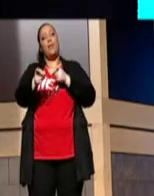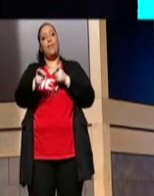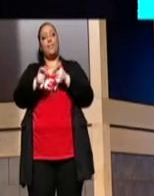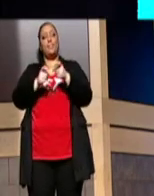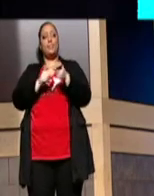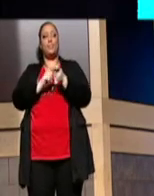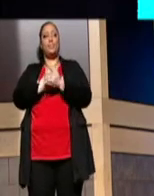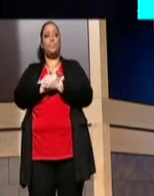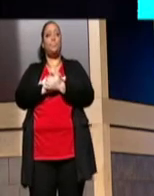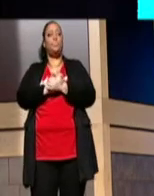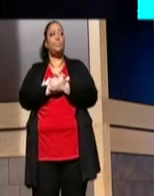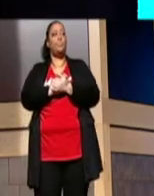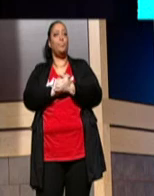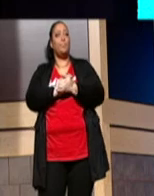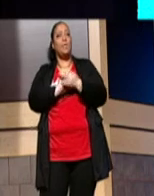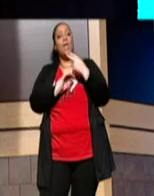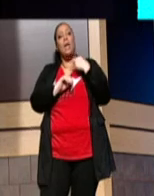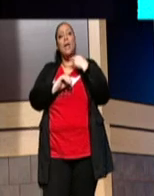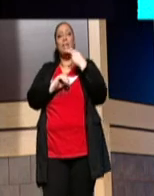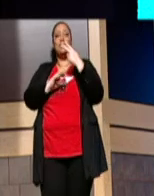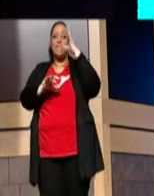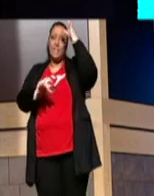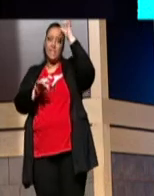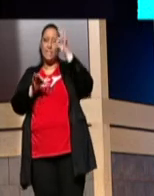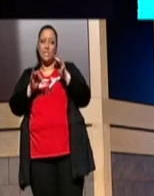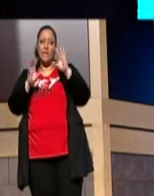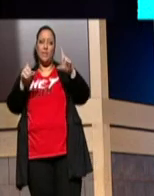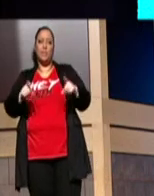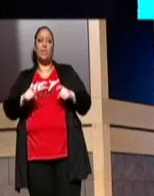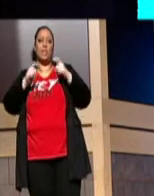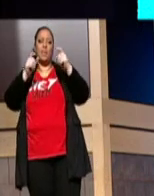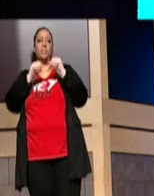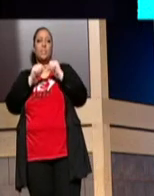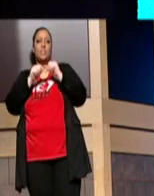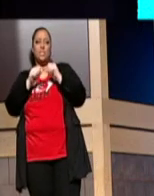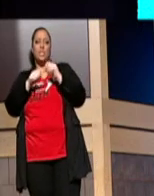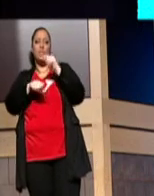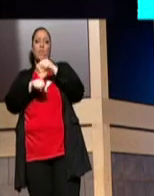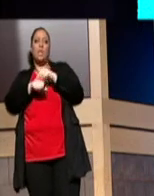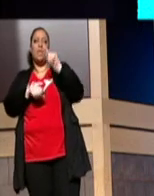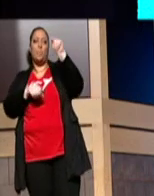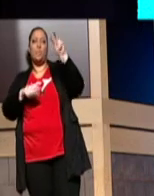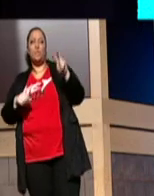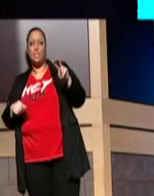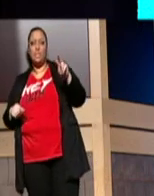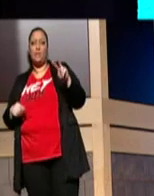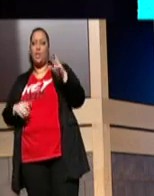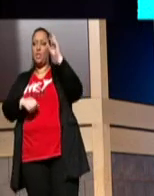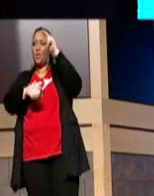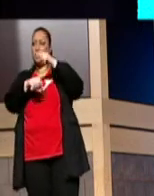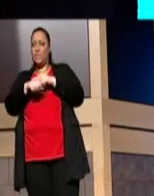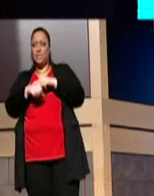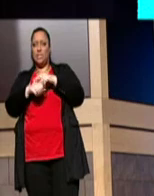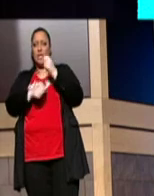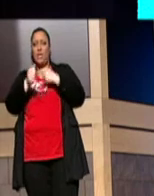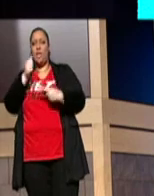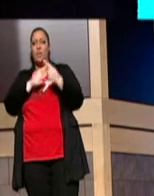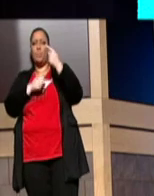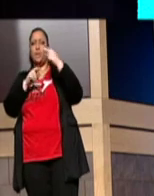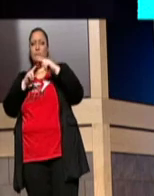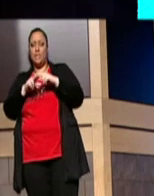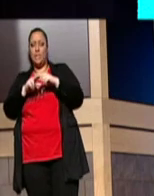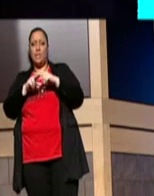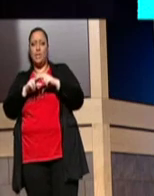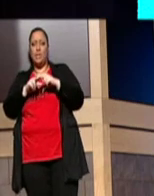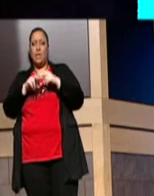his hands. Well, I see that they've decided to give us continual time on TV, so have a seat, everybody, and sit on down,